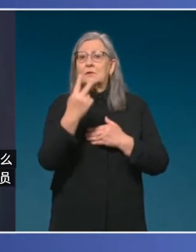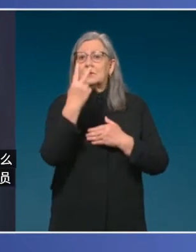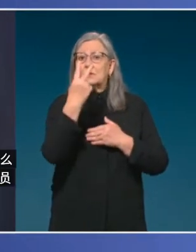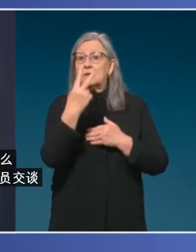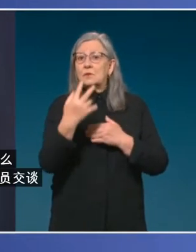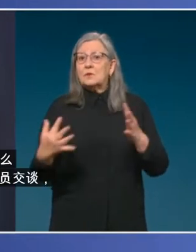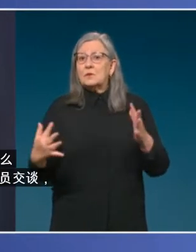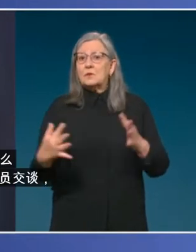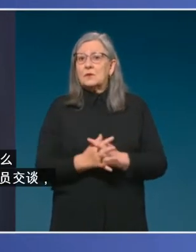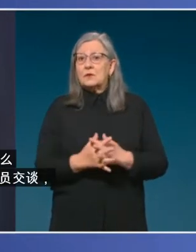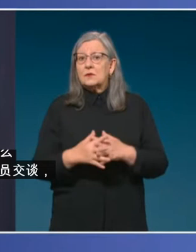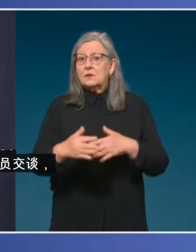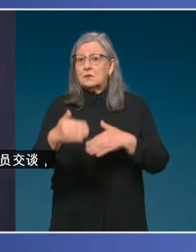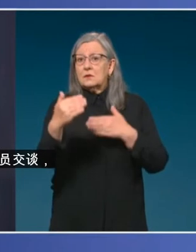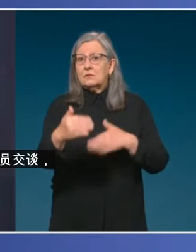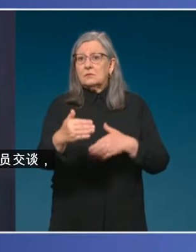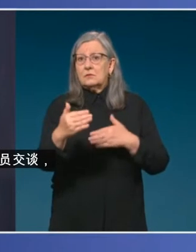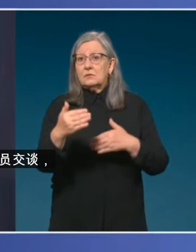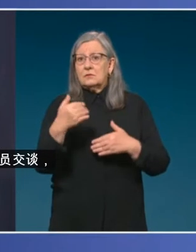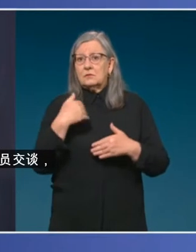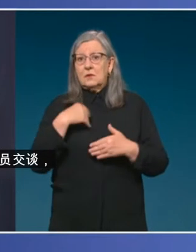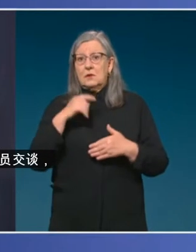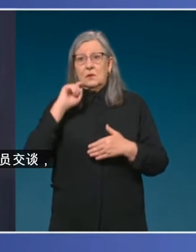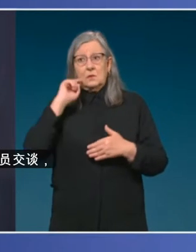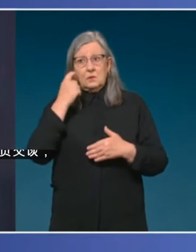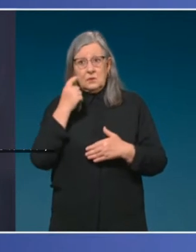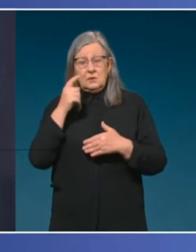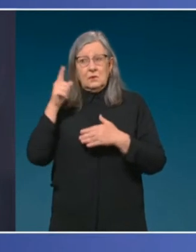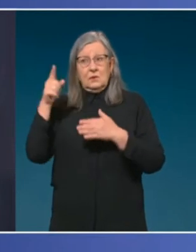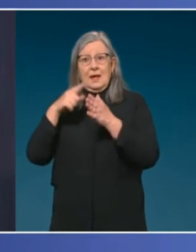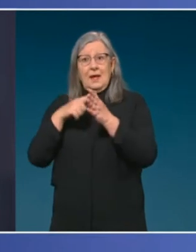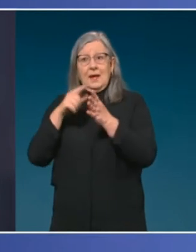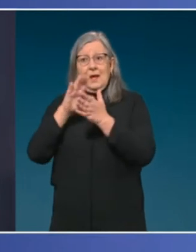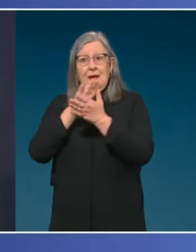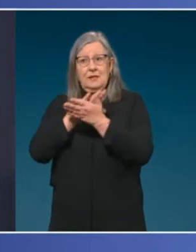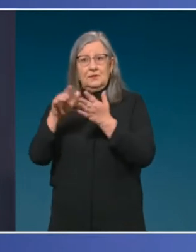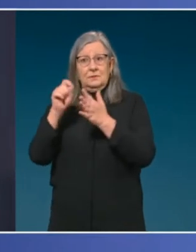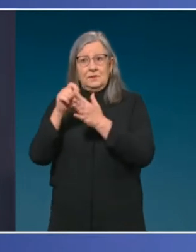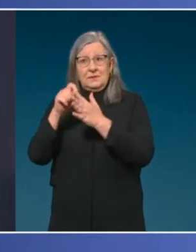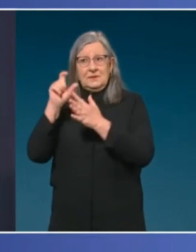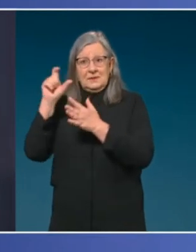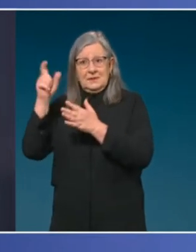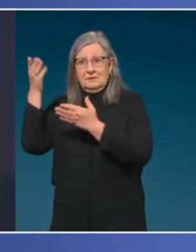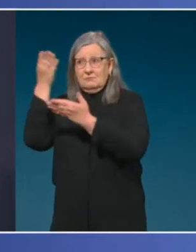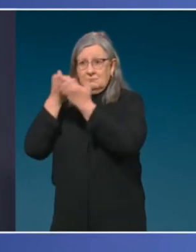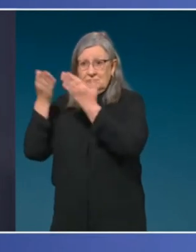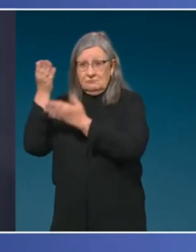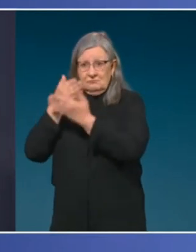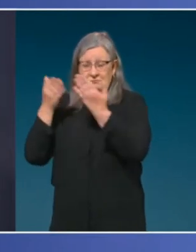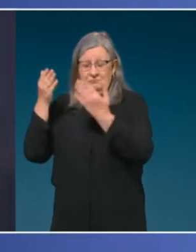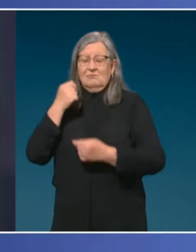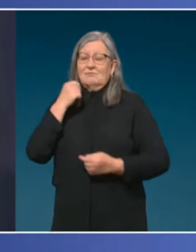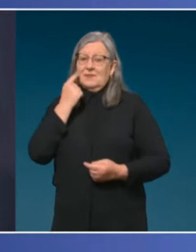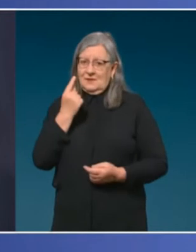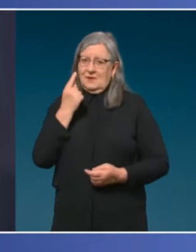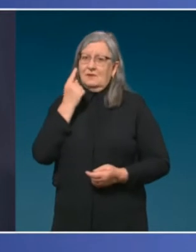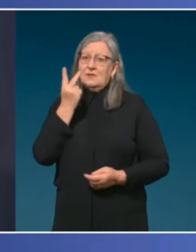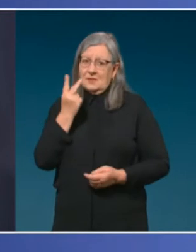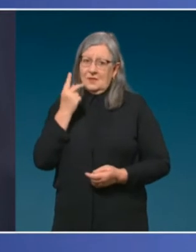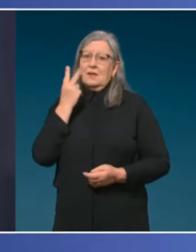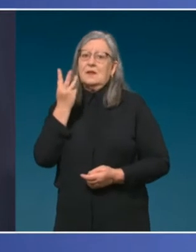I will be speaking with AHPPC members again today. We're meeting every day to talk through issues in the states and